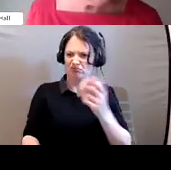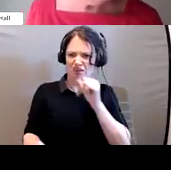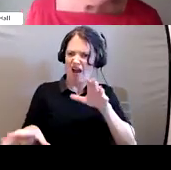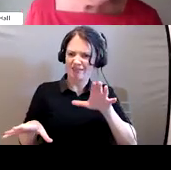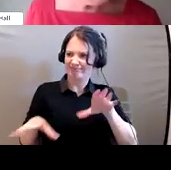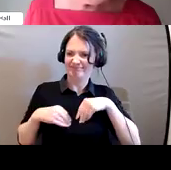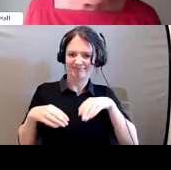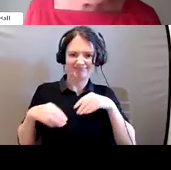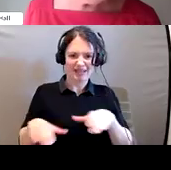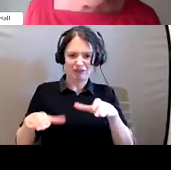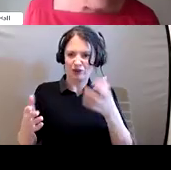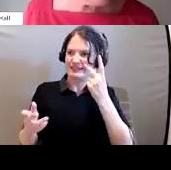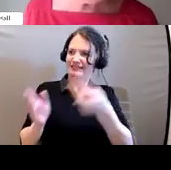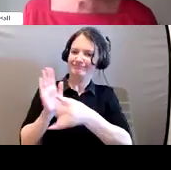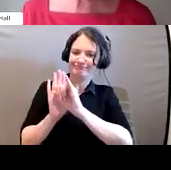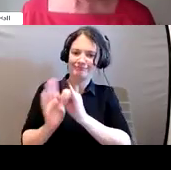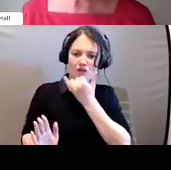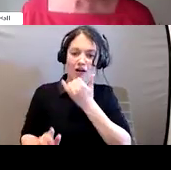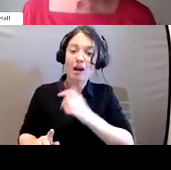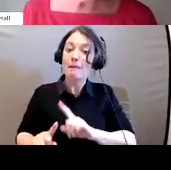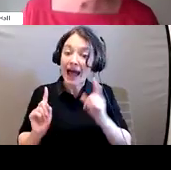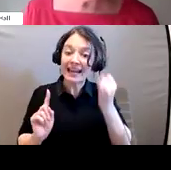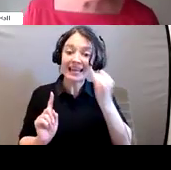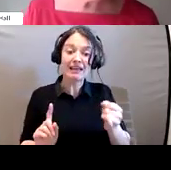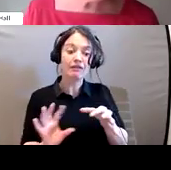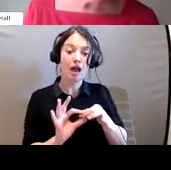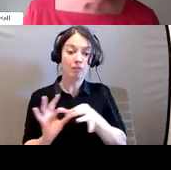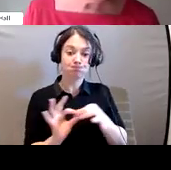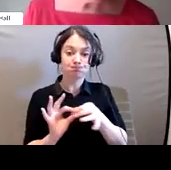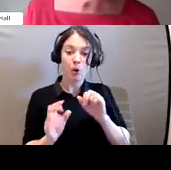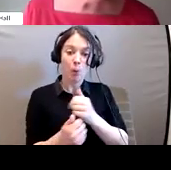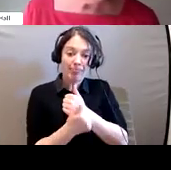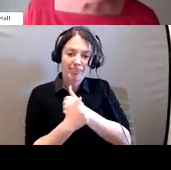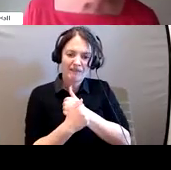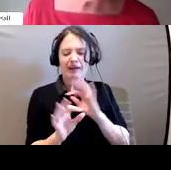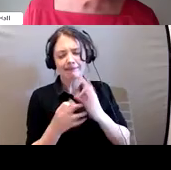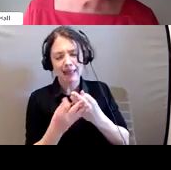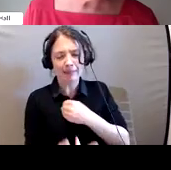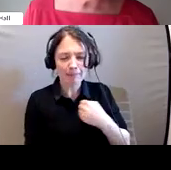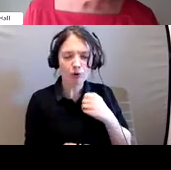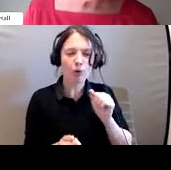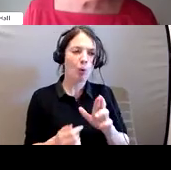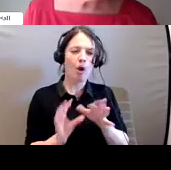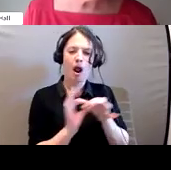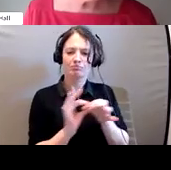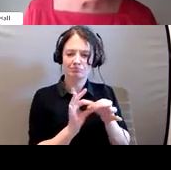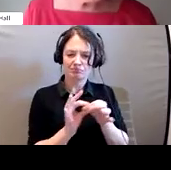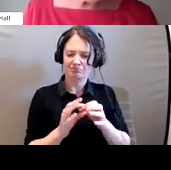were wrong, may be rationalized in a loved one. So this is what we mean by cognitive